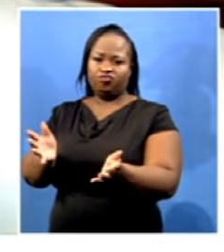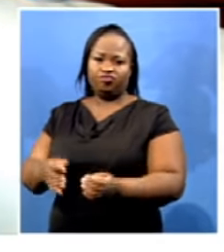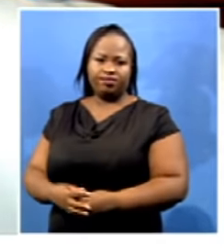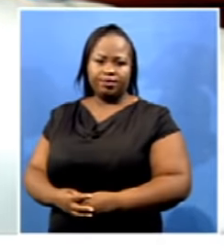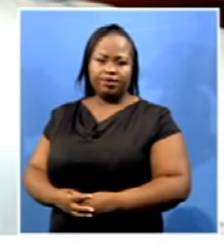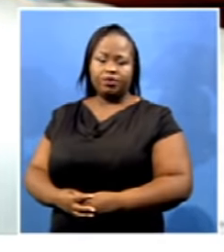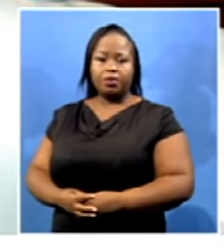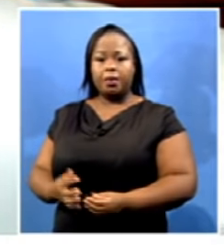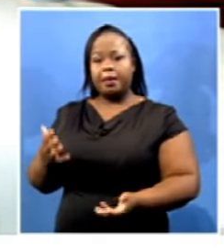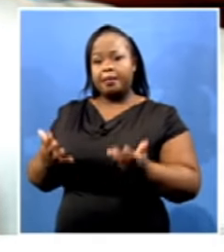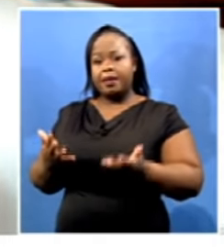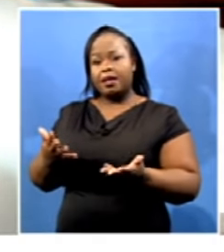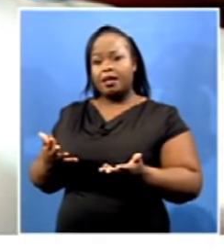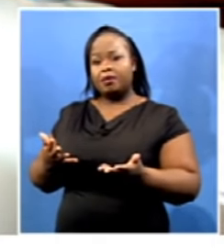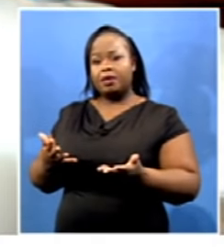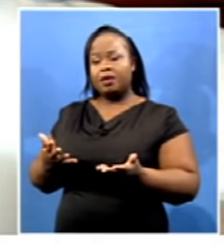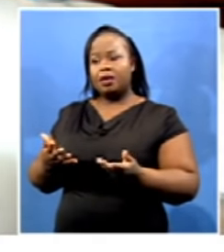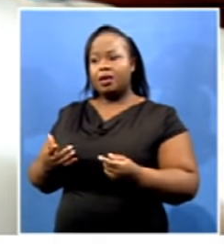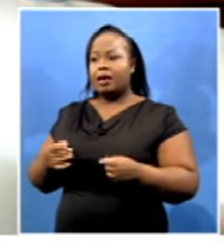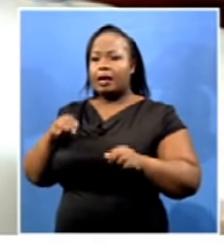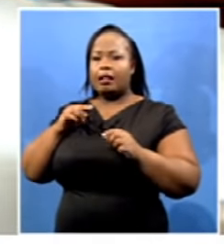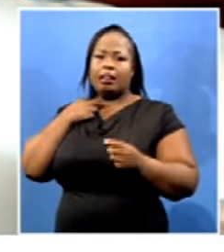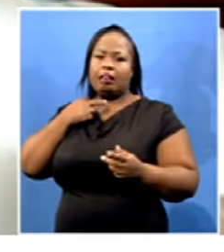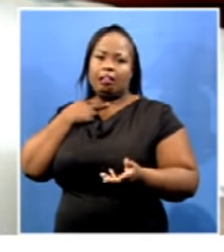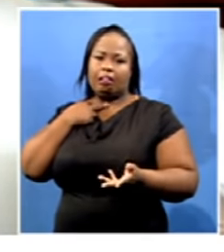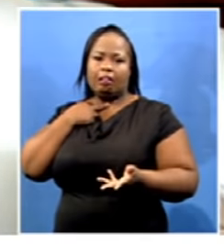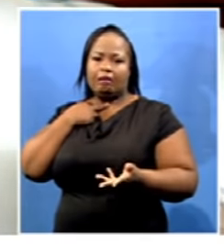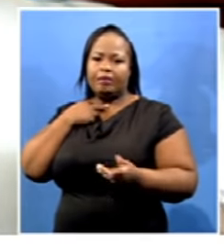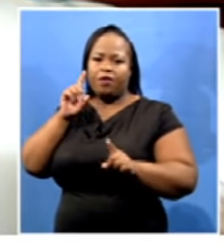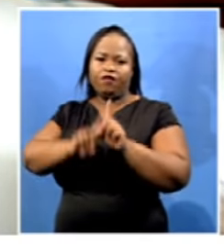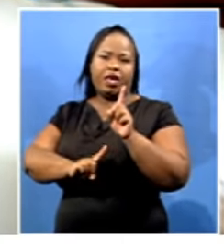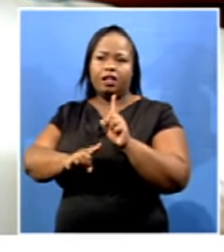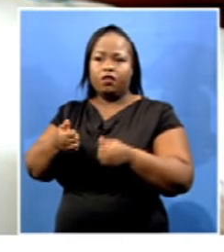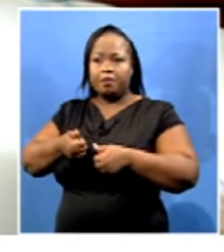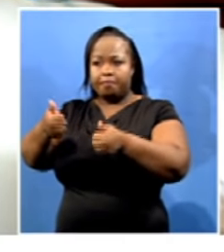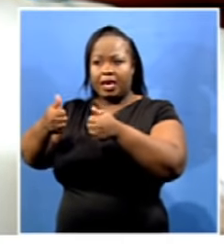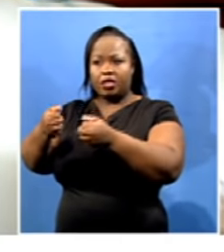I maybe cannot get him back into prison. I can certainly try and fix the